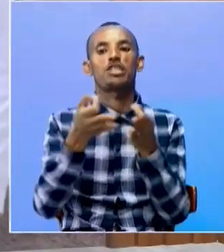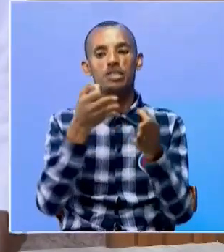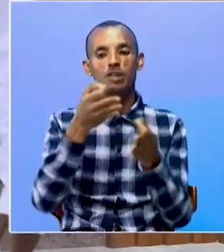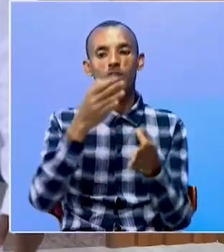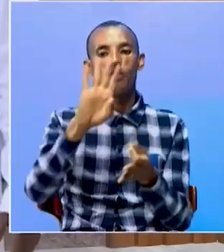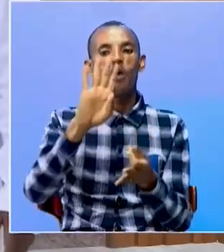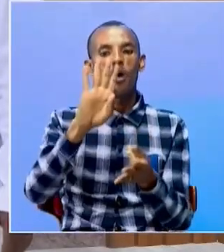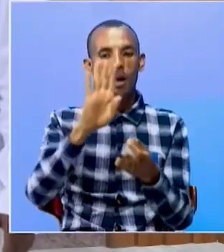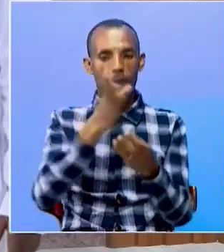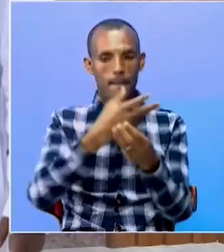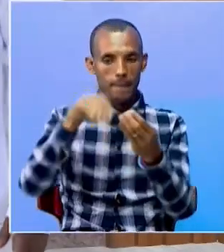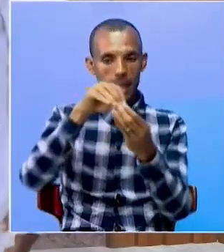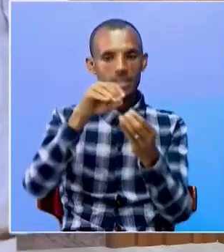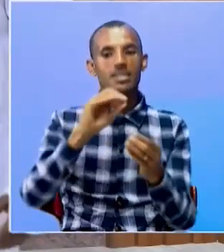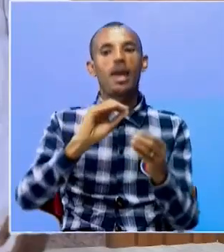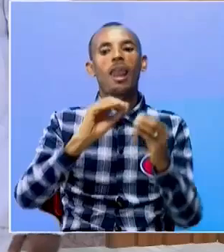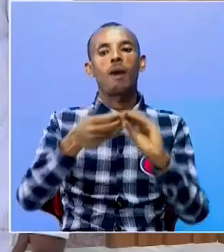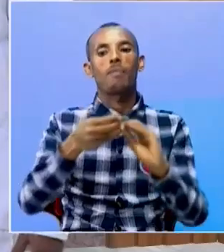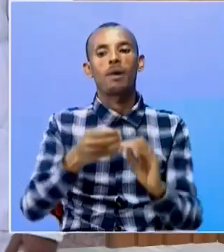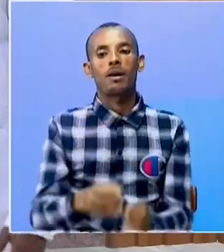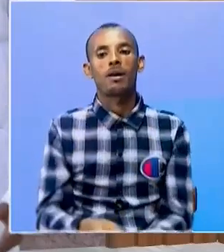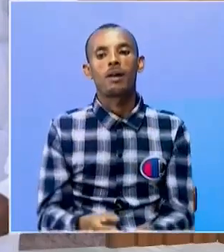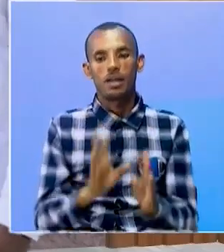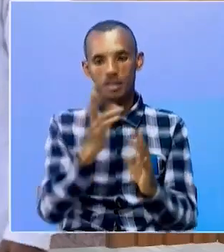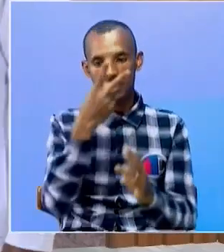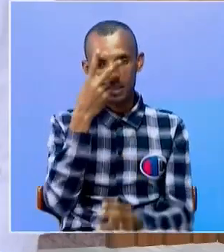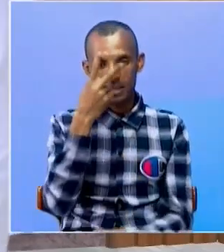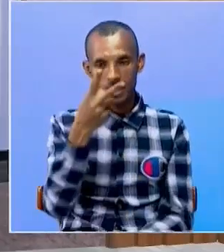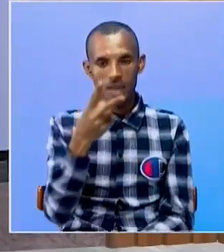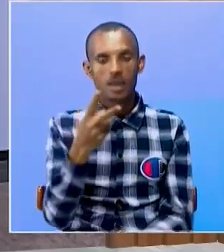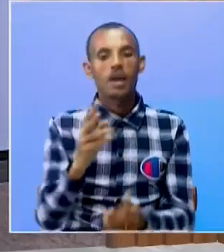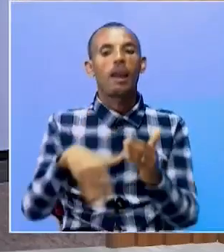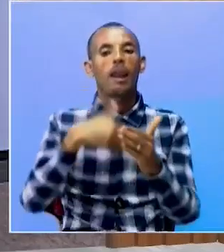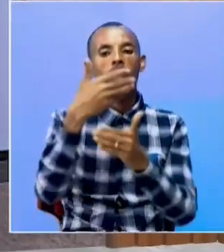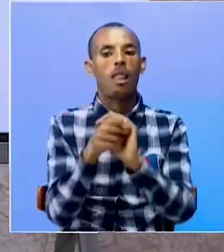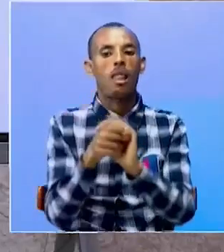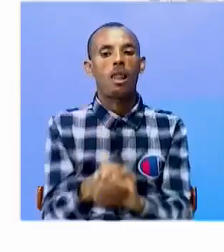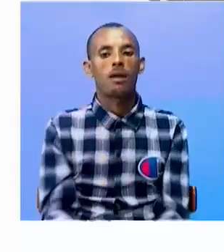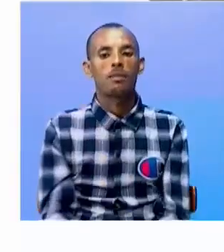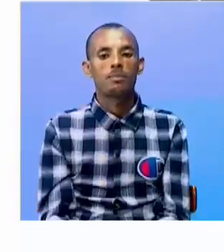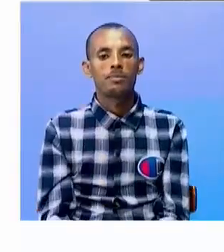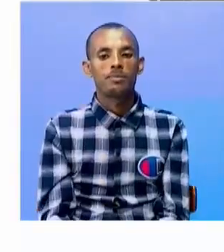a number. Now let's continue to the next example.